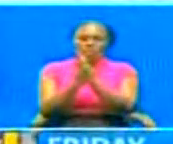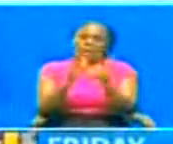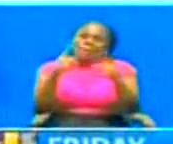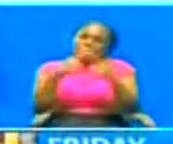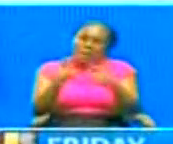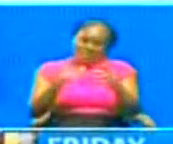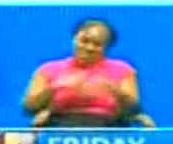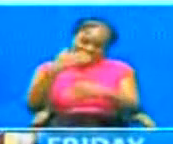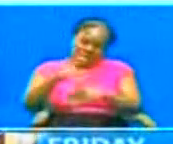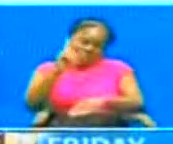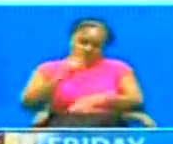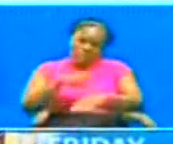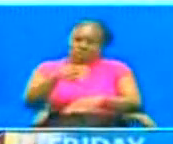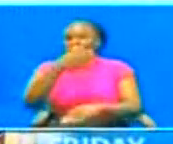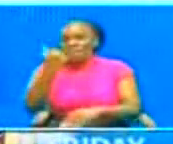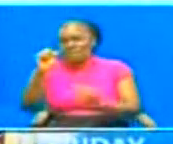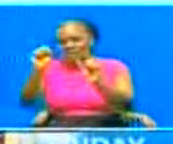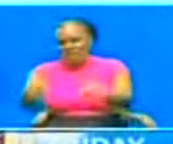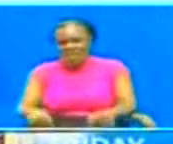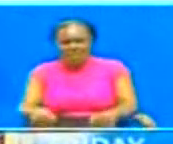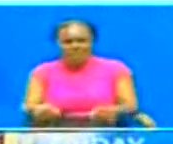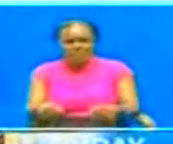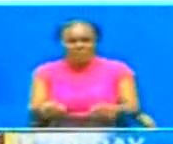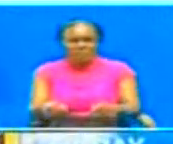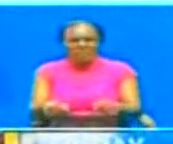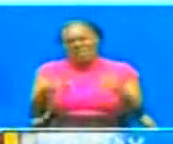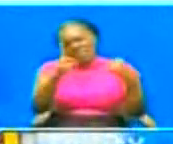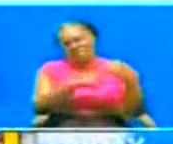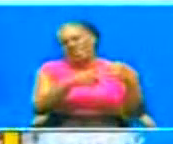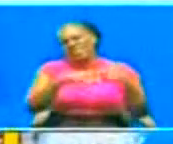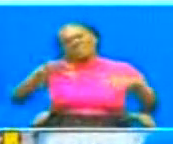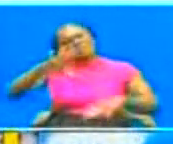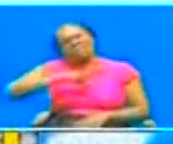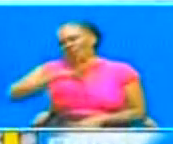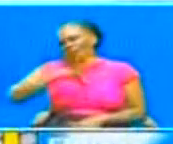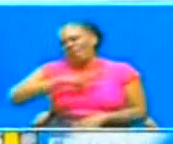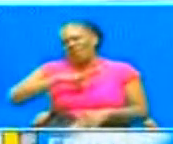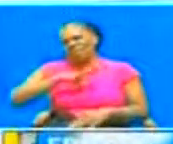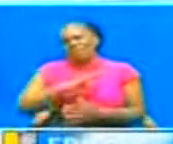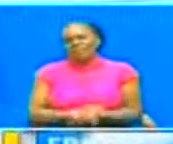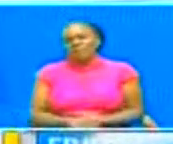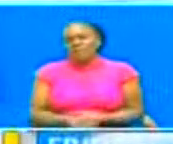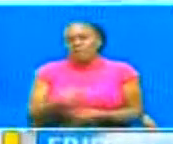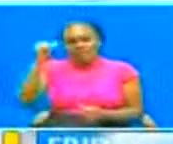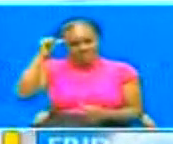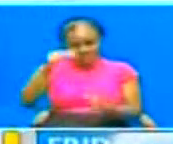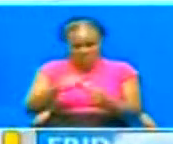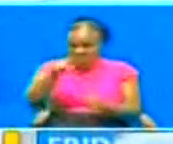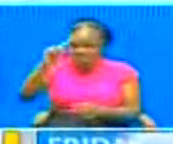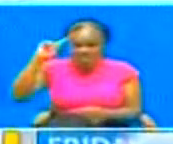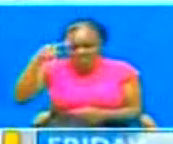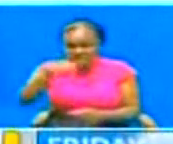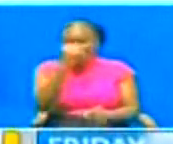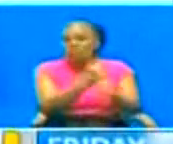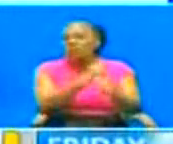The, good the coaching, next time must you'll, say. Be, you'll do better. I absolutely. Think. 6 is still a good 6 good is fine. Now. All right. Thank you very much. Remember, you can also tell us how you think you